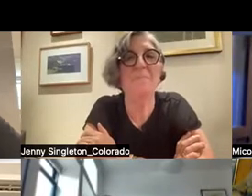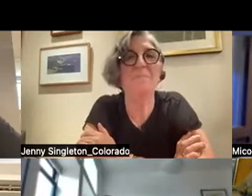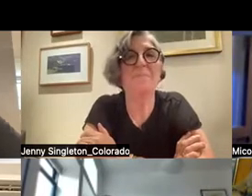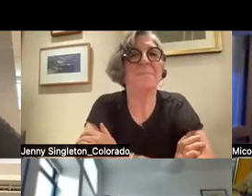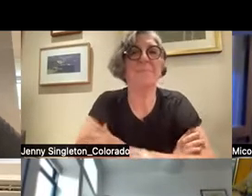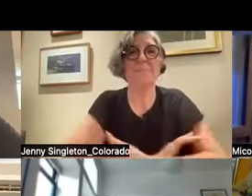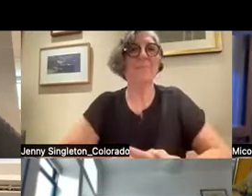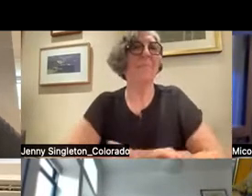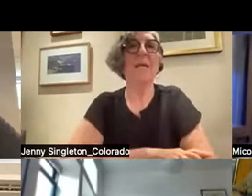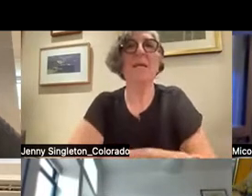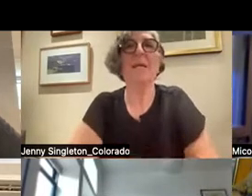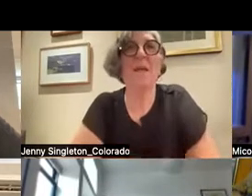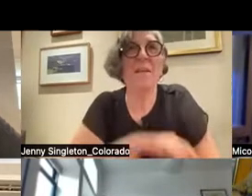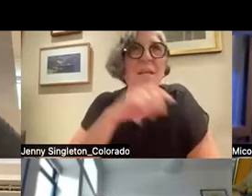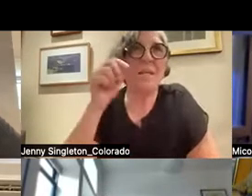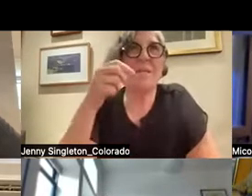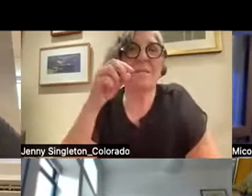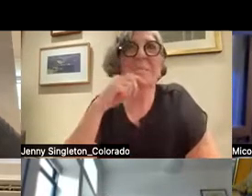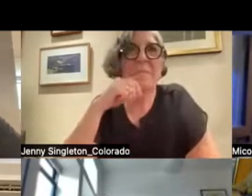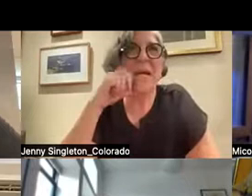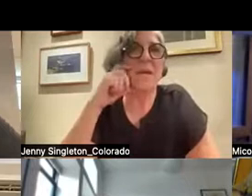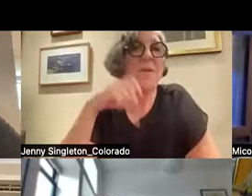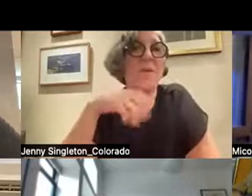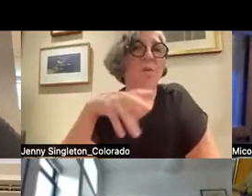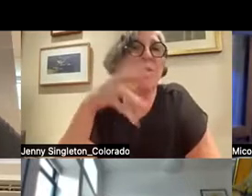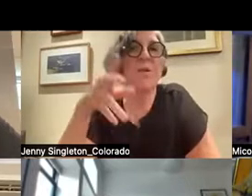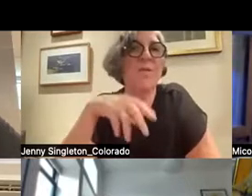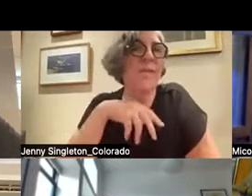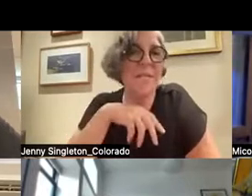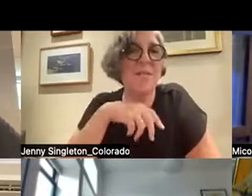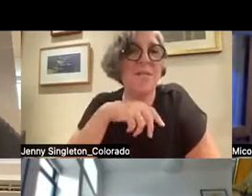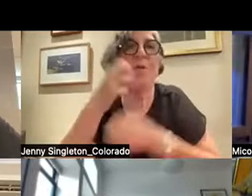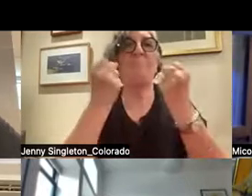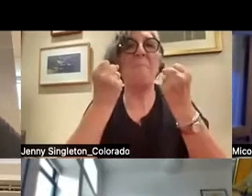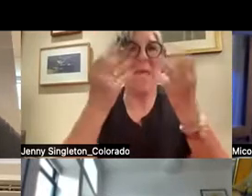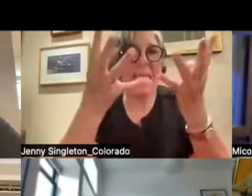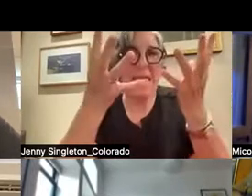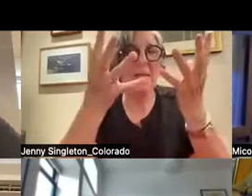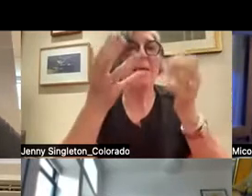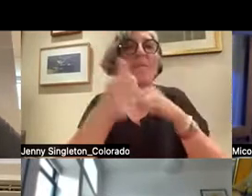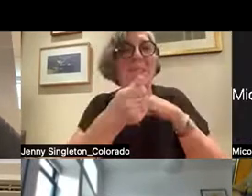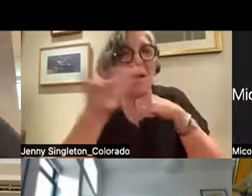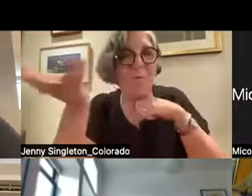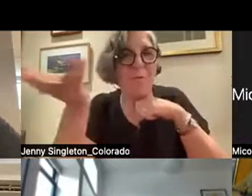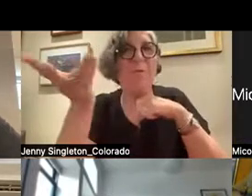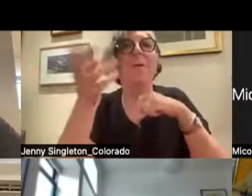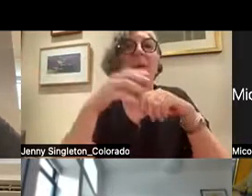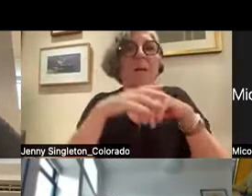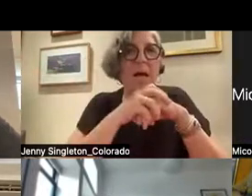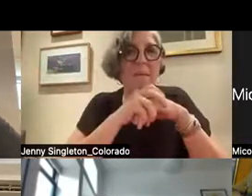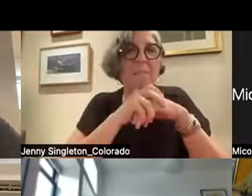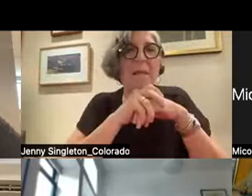up. No. Not Okay. that is, yeah, you would use a lexical for many,